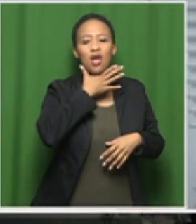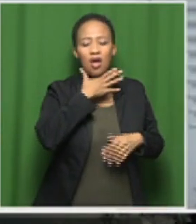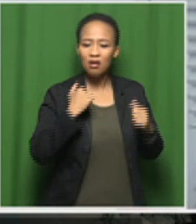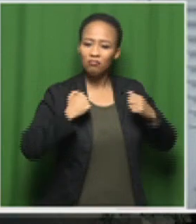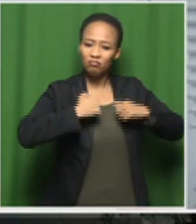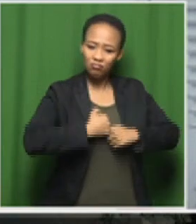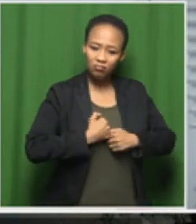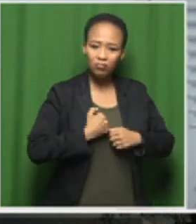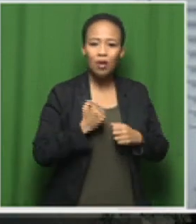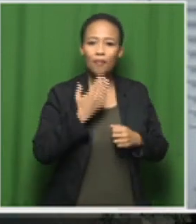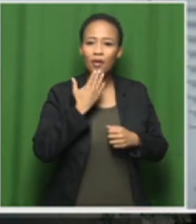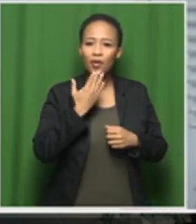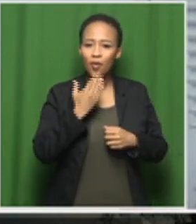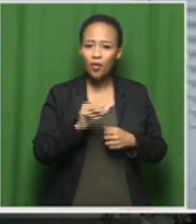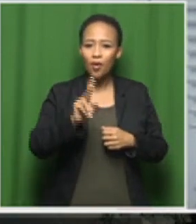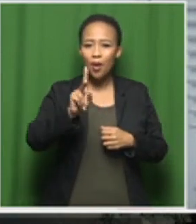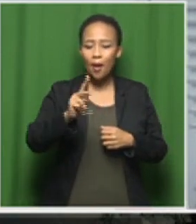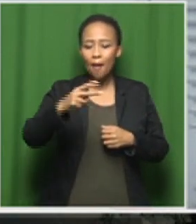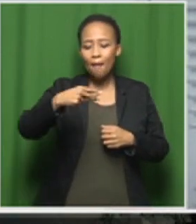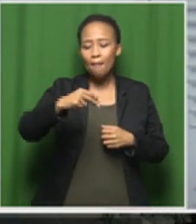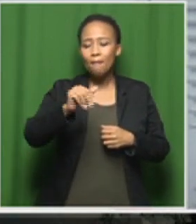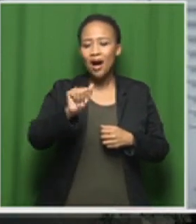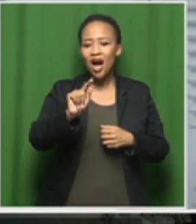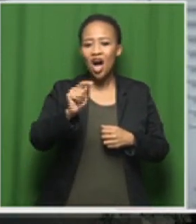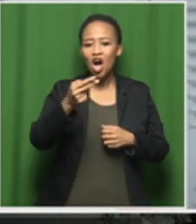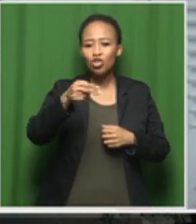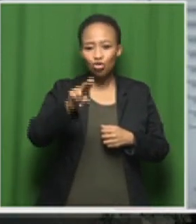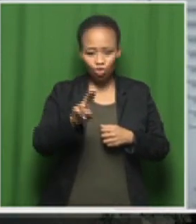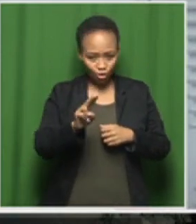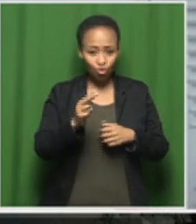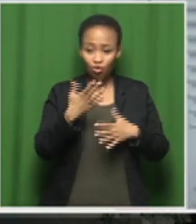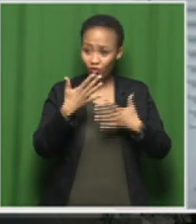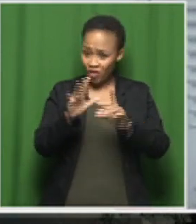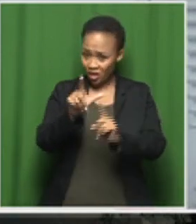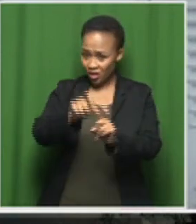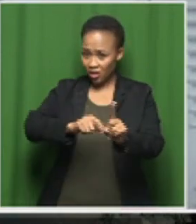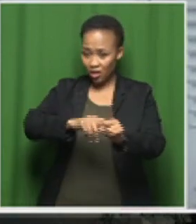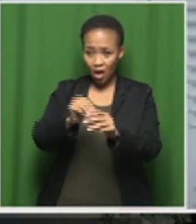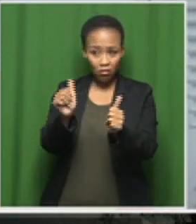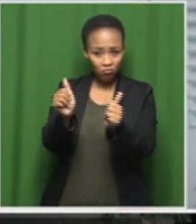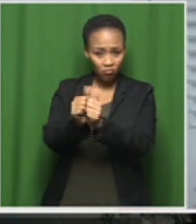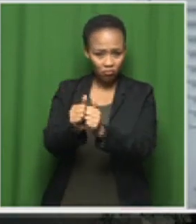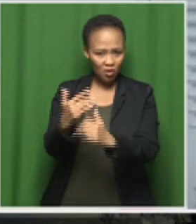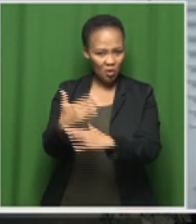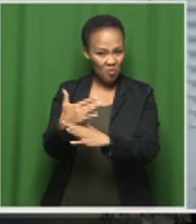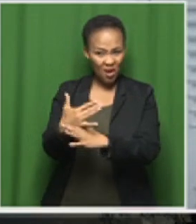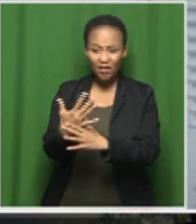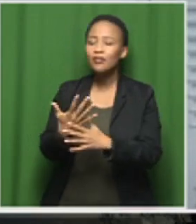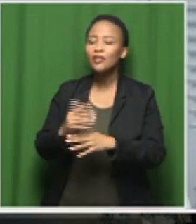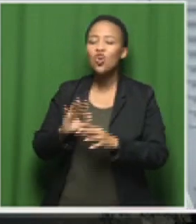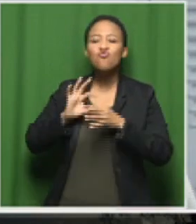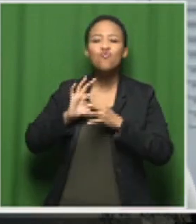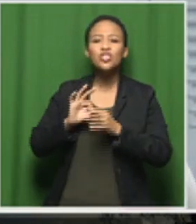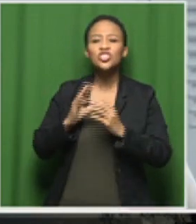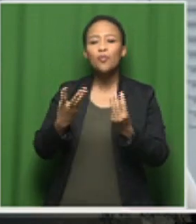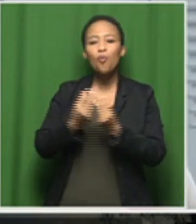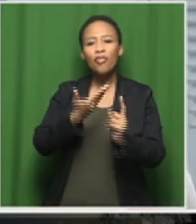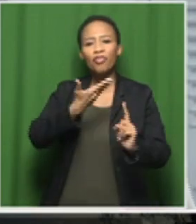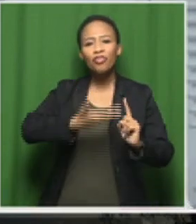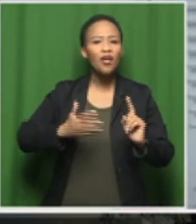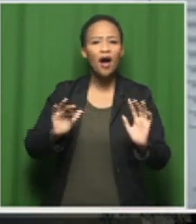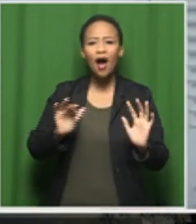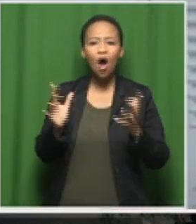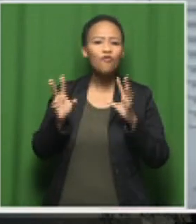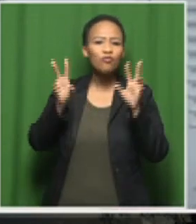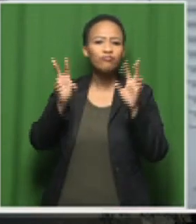Patu Nembilwi. You've worked with her, right, on other collections as well. Let's talk about your relationship with her and how her art integrates with your